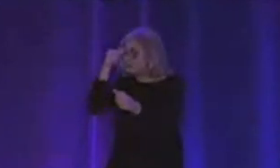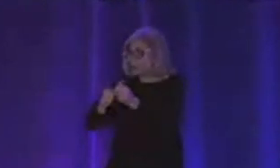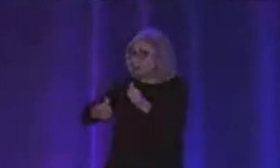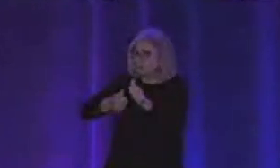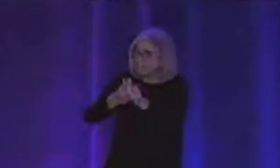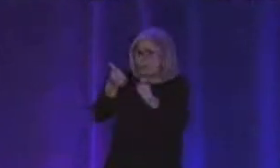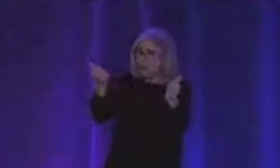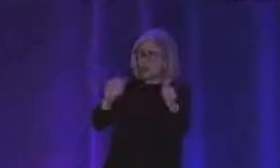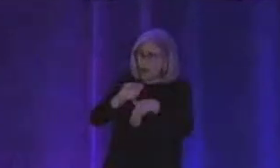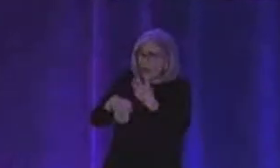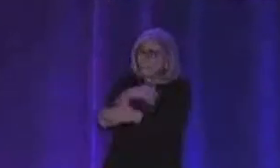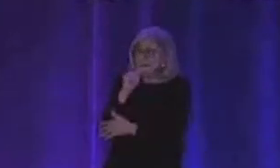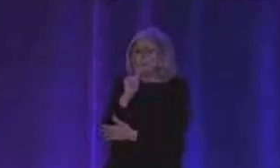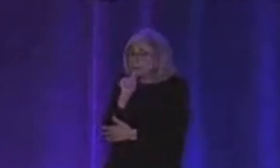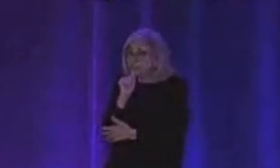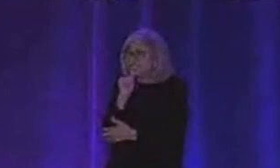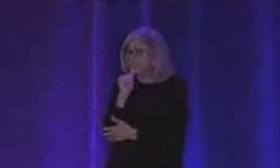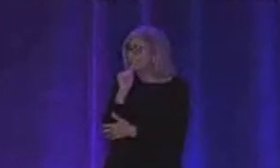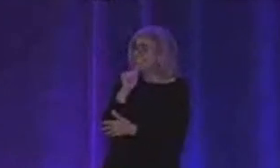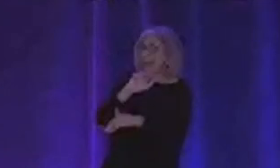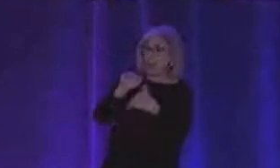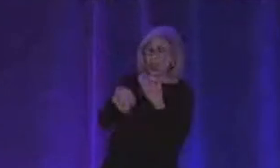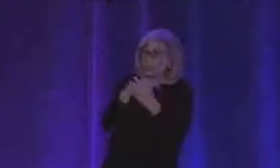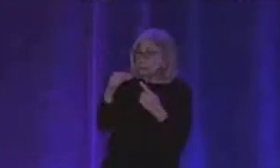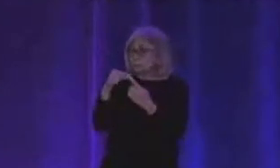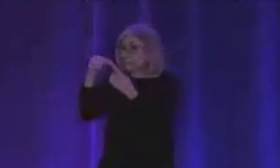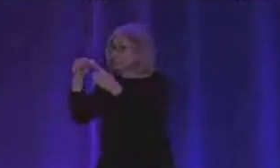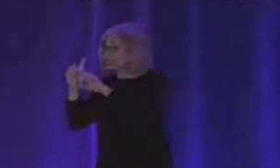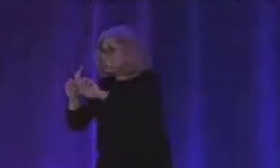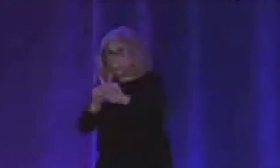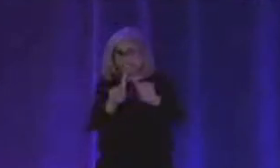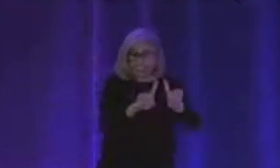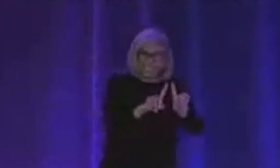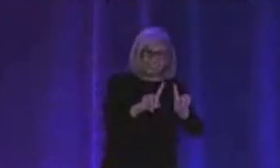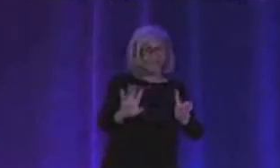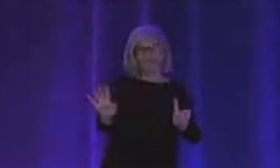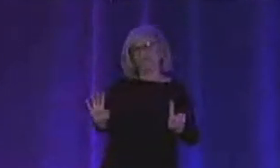that many passwords and have them all be unique.